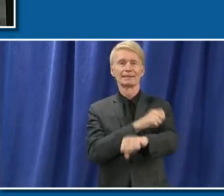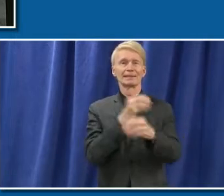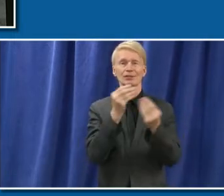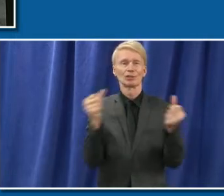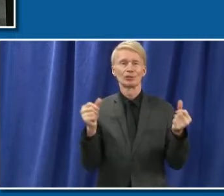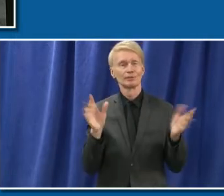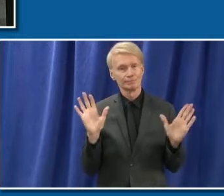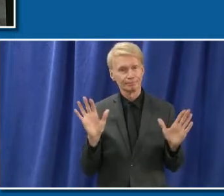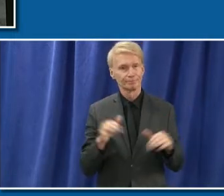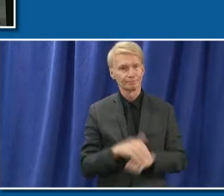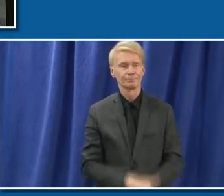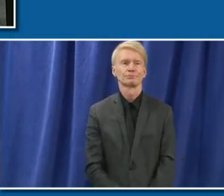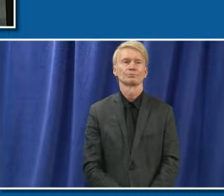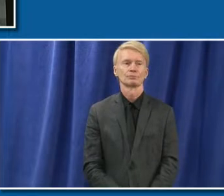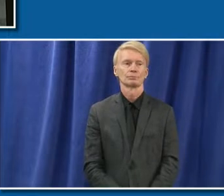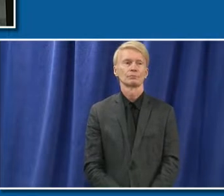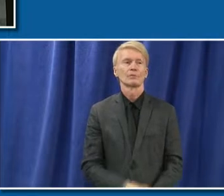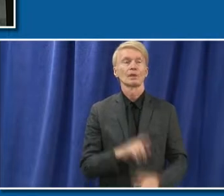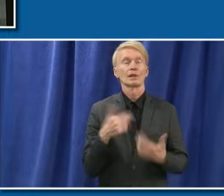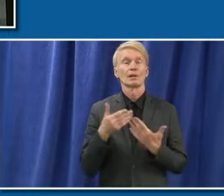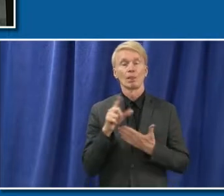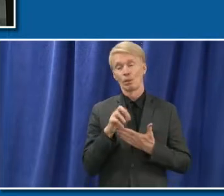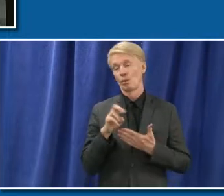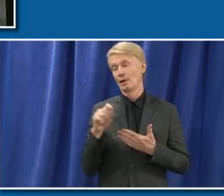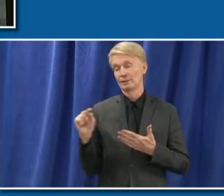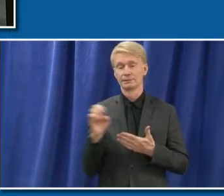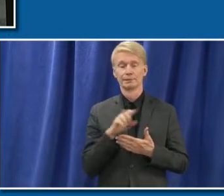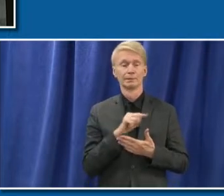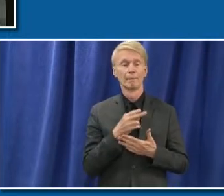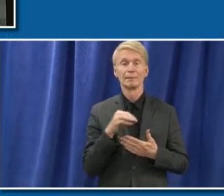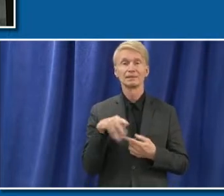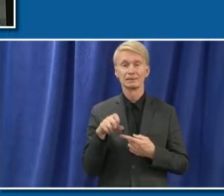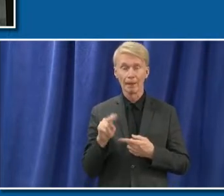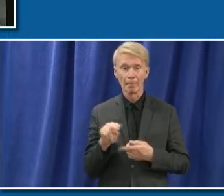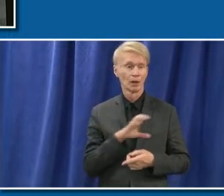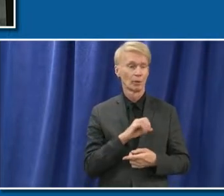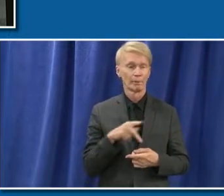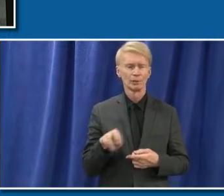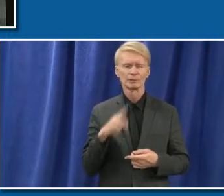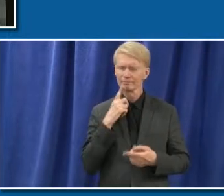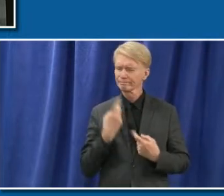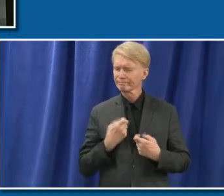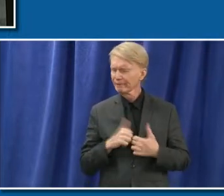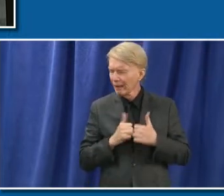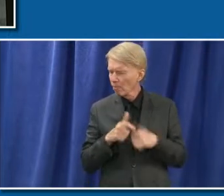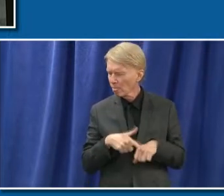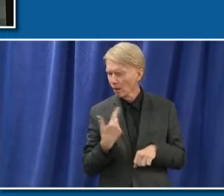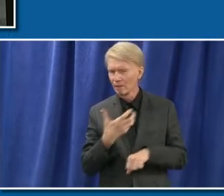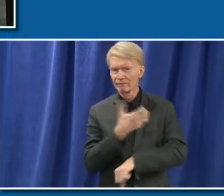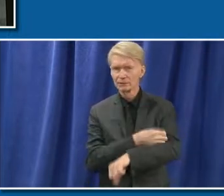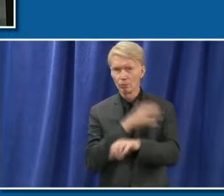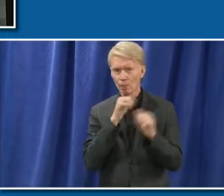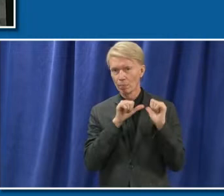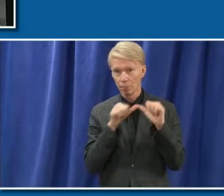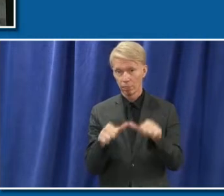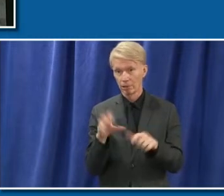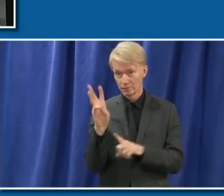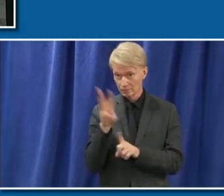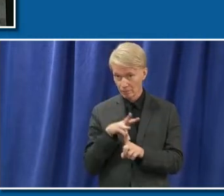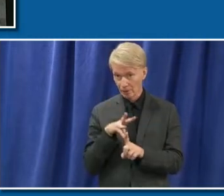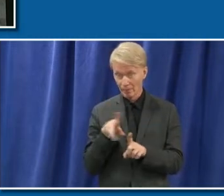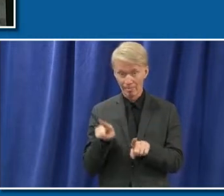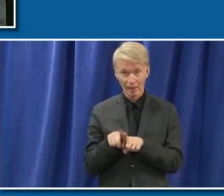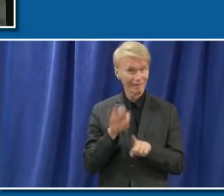Okay, Laurette Thompson-Cooper is asking, how long does the vaccine last? Will it be 6 months like the